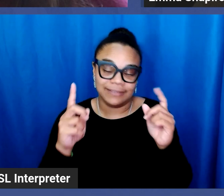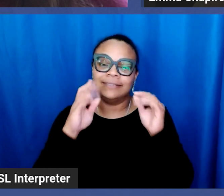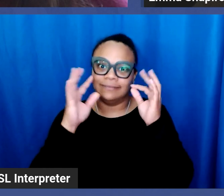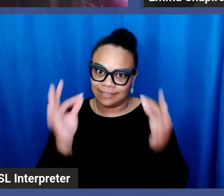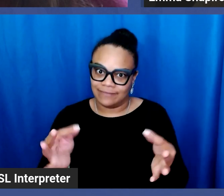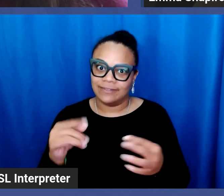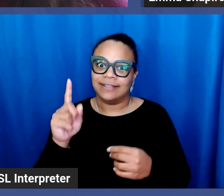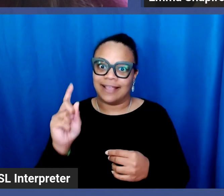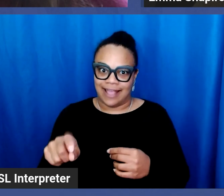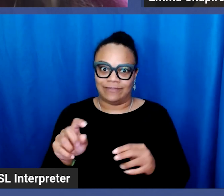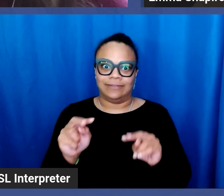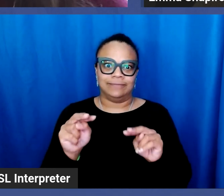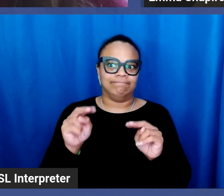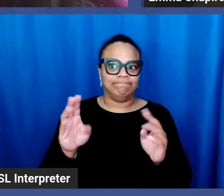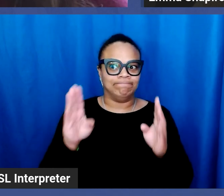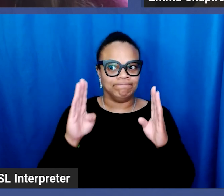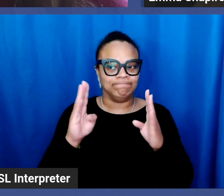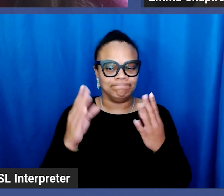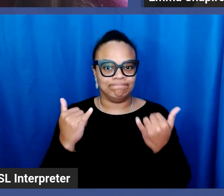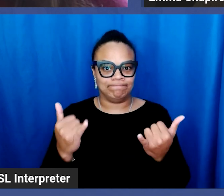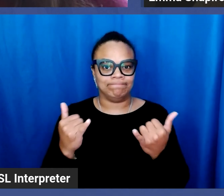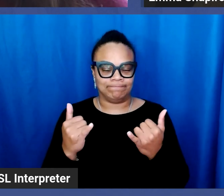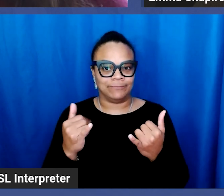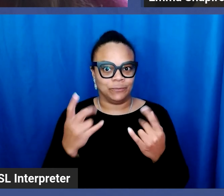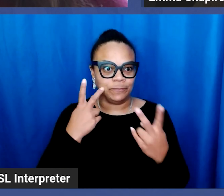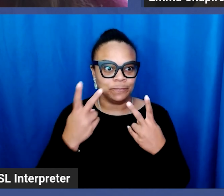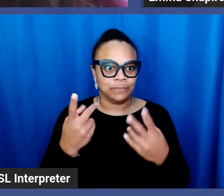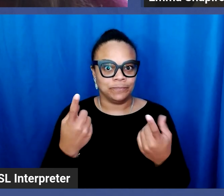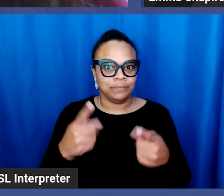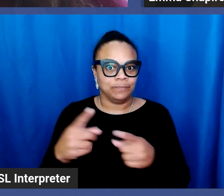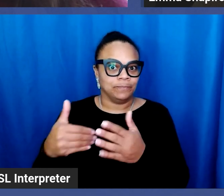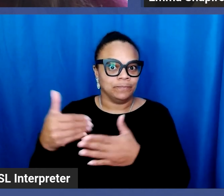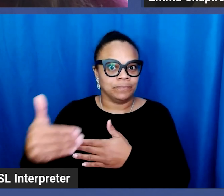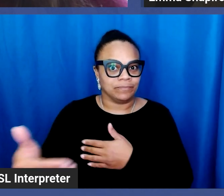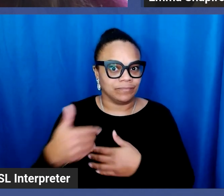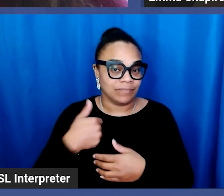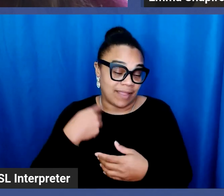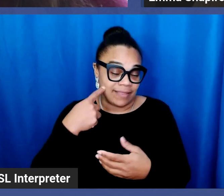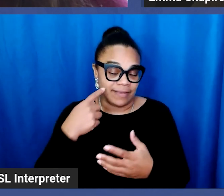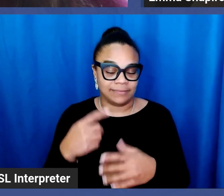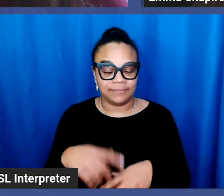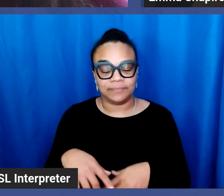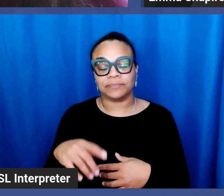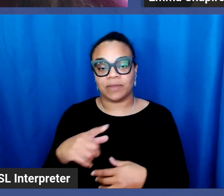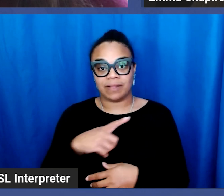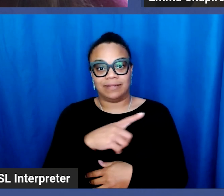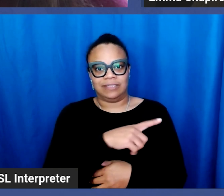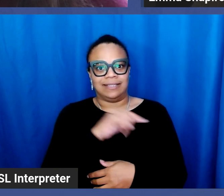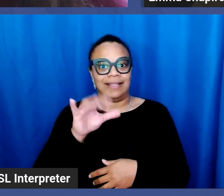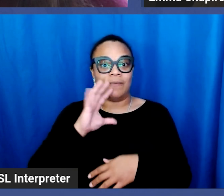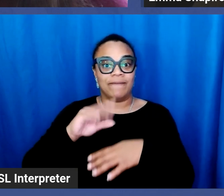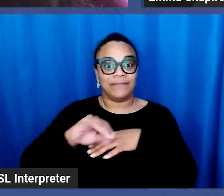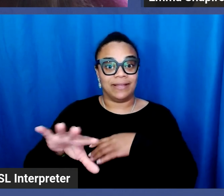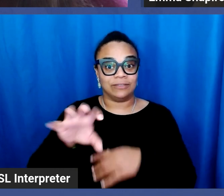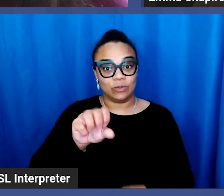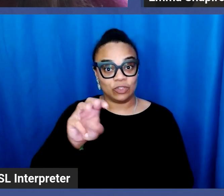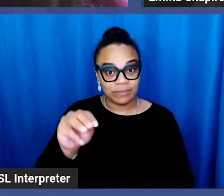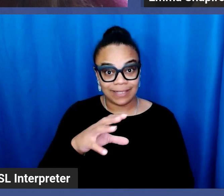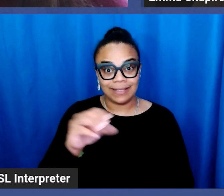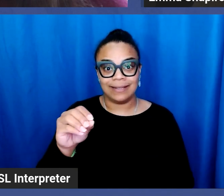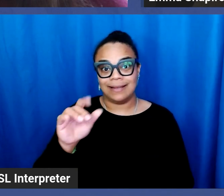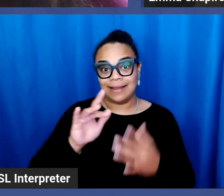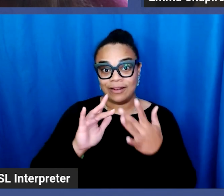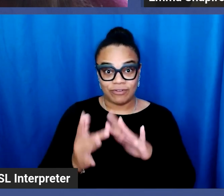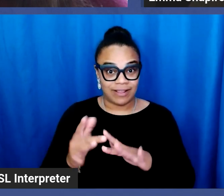to keep our eye out and be paying attention, I believe. Legislation that's affecting social media and internet